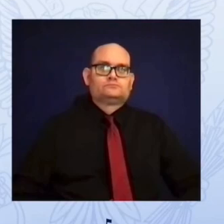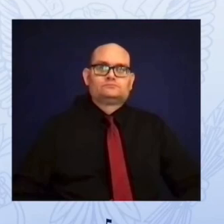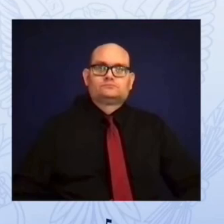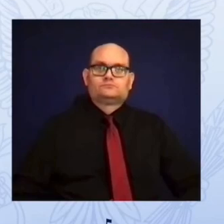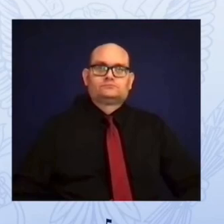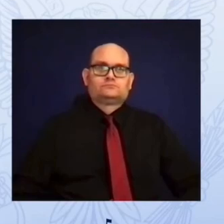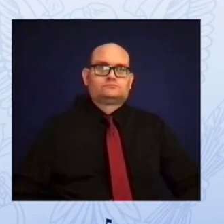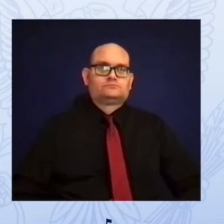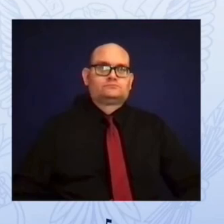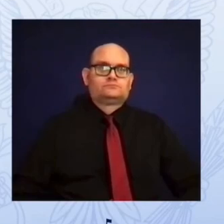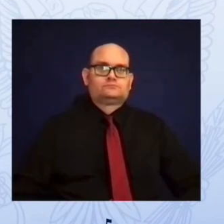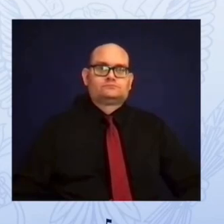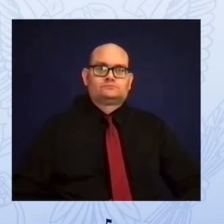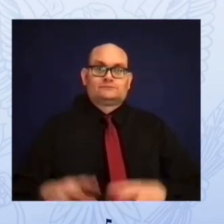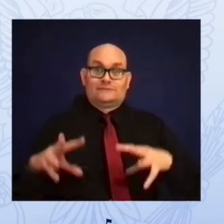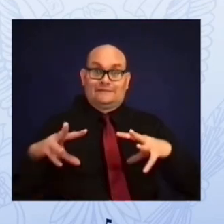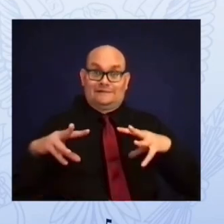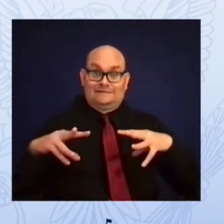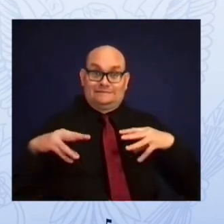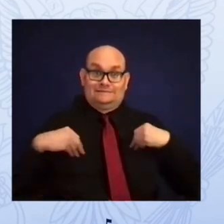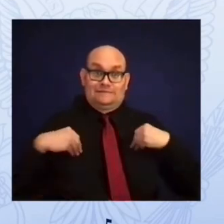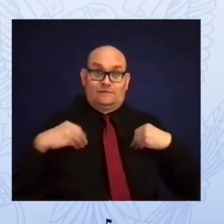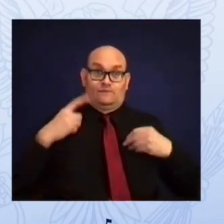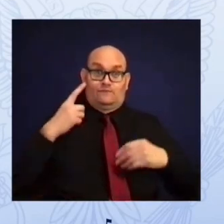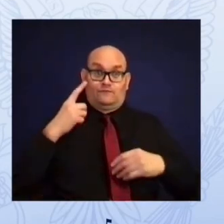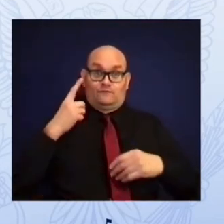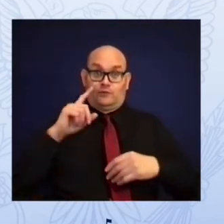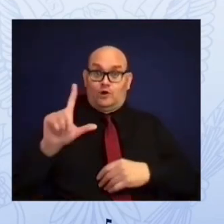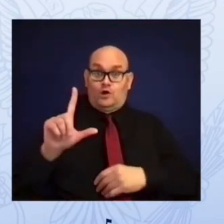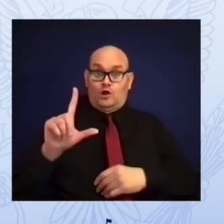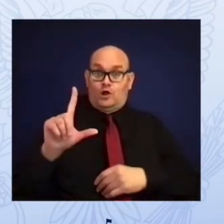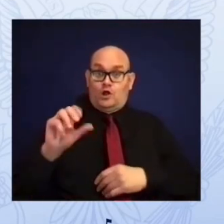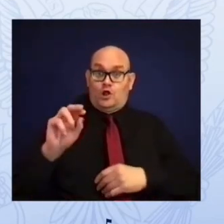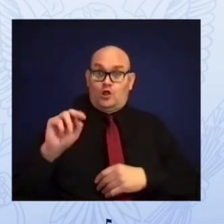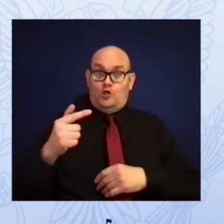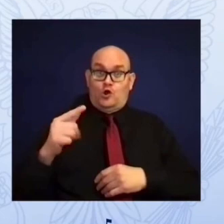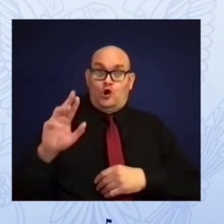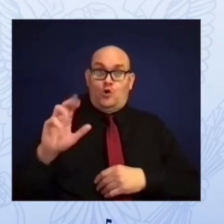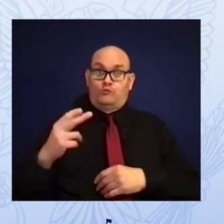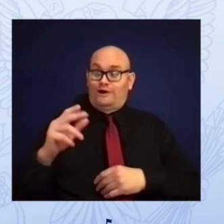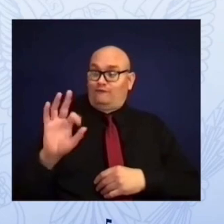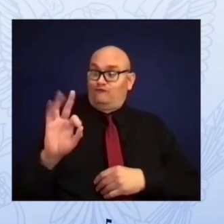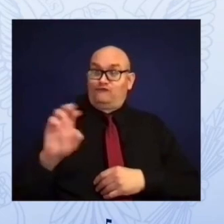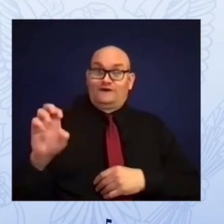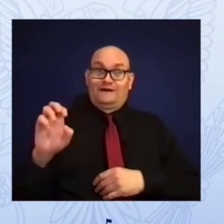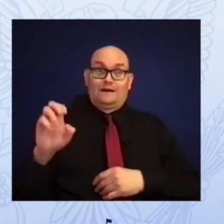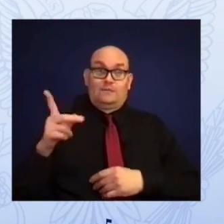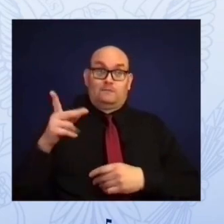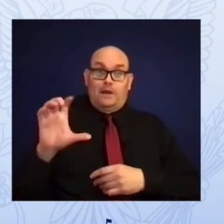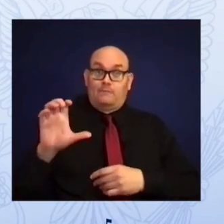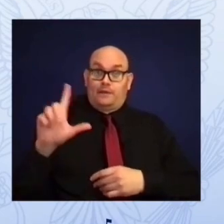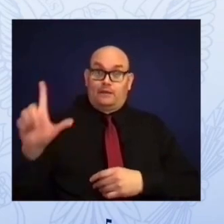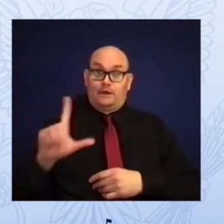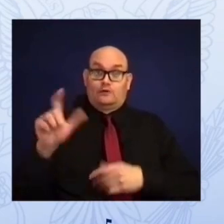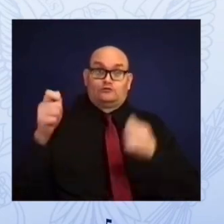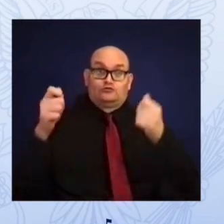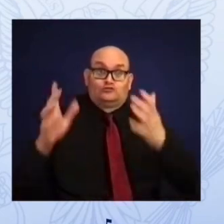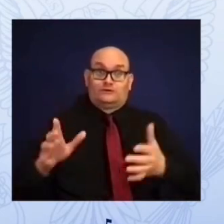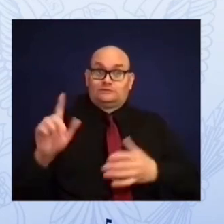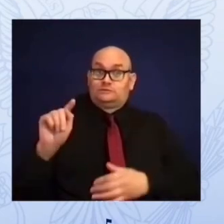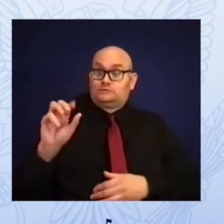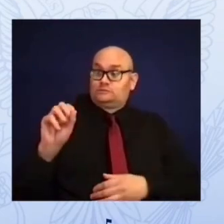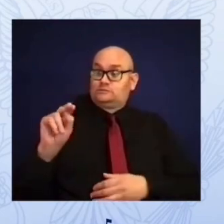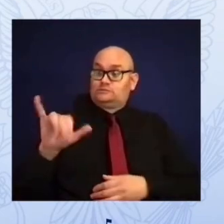Accepting on behalf of the Long Branch Free Public Library, Director Tanya Garcia and Monique Bowles.